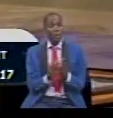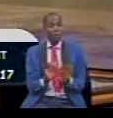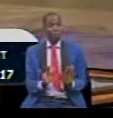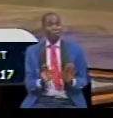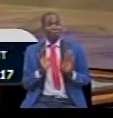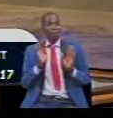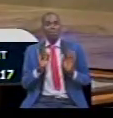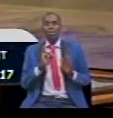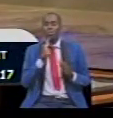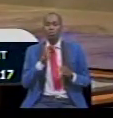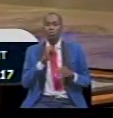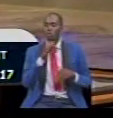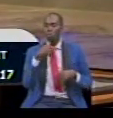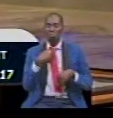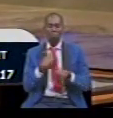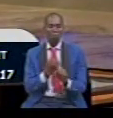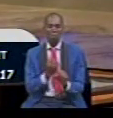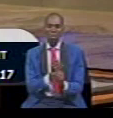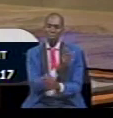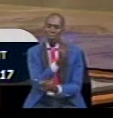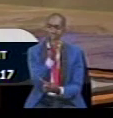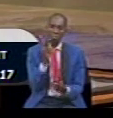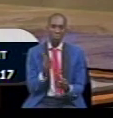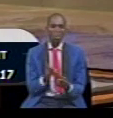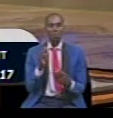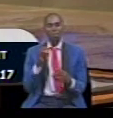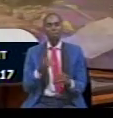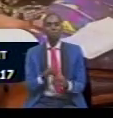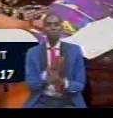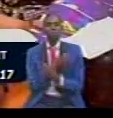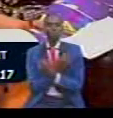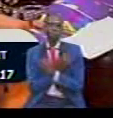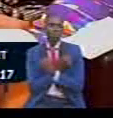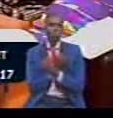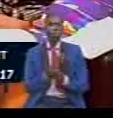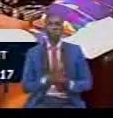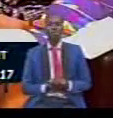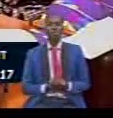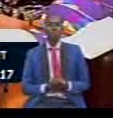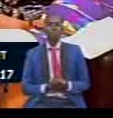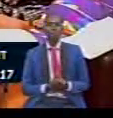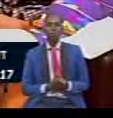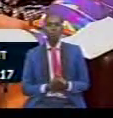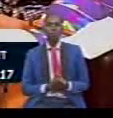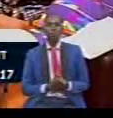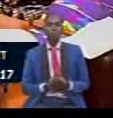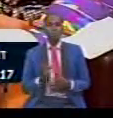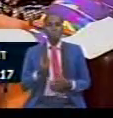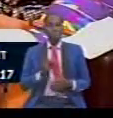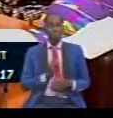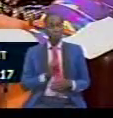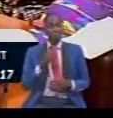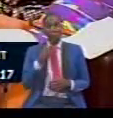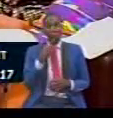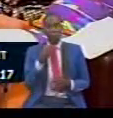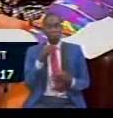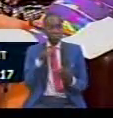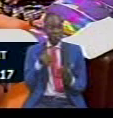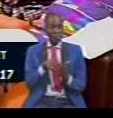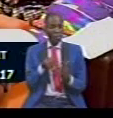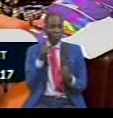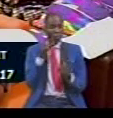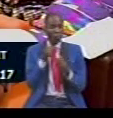not made perfect in love. I said this point is